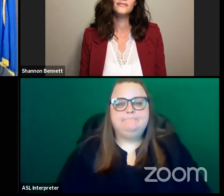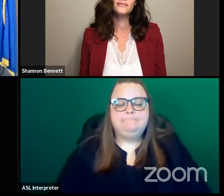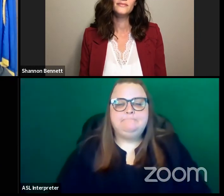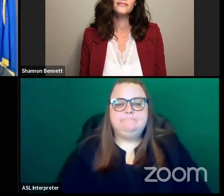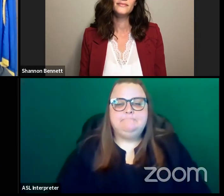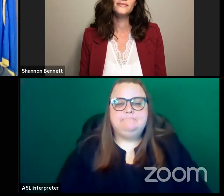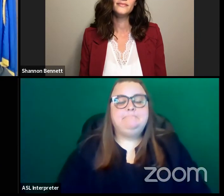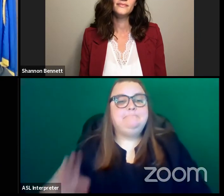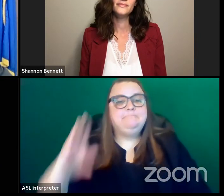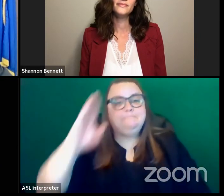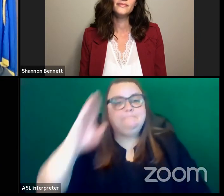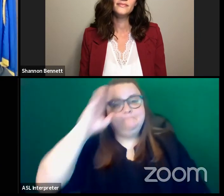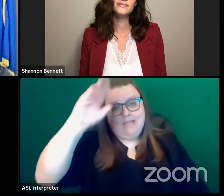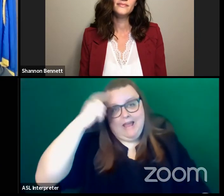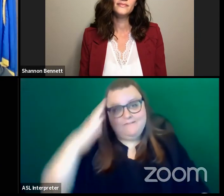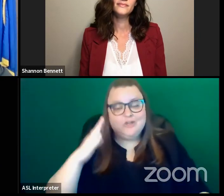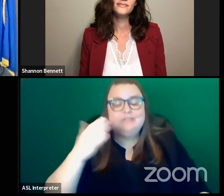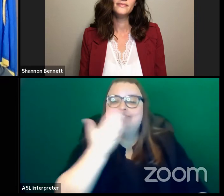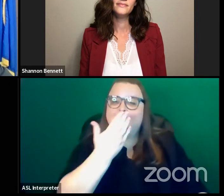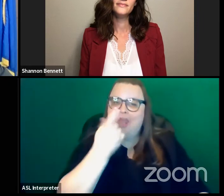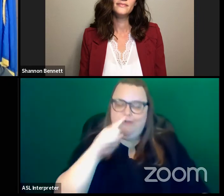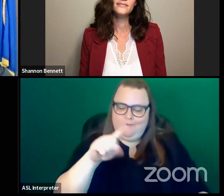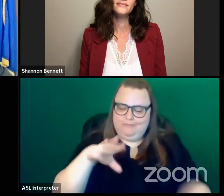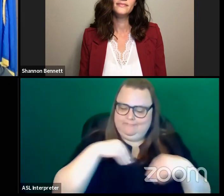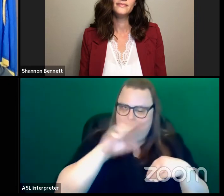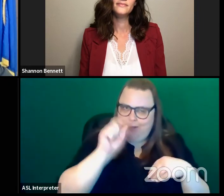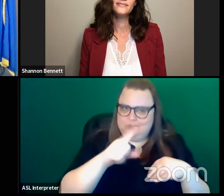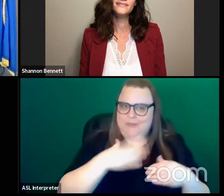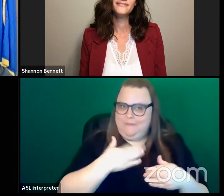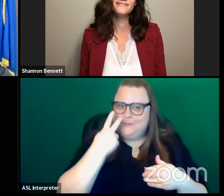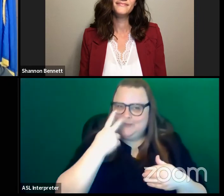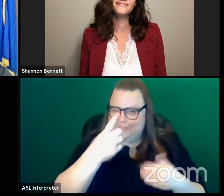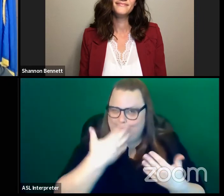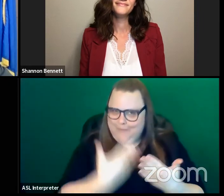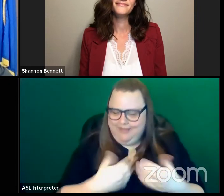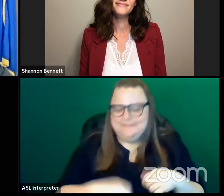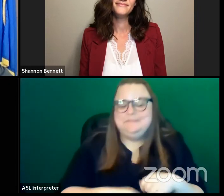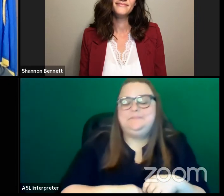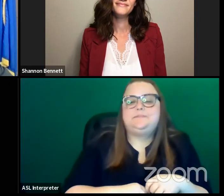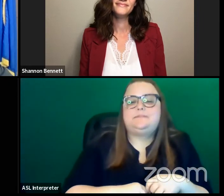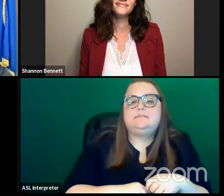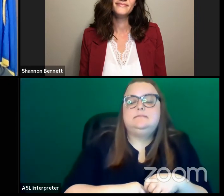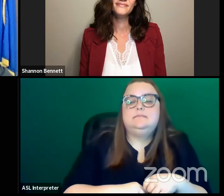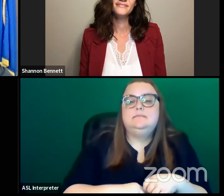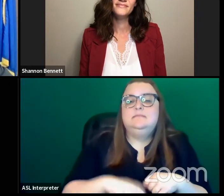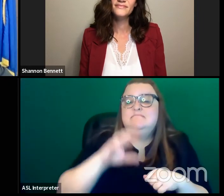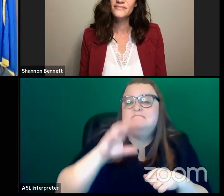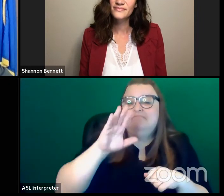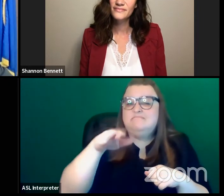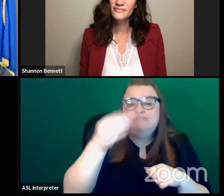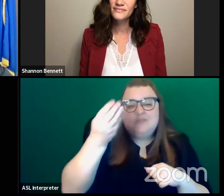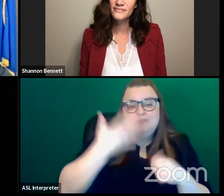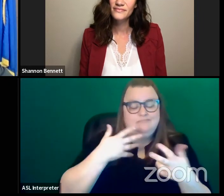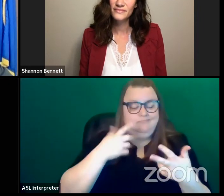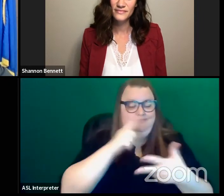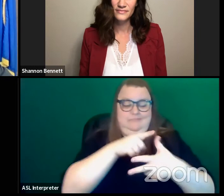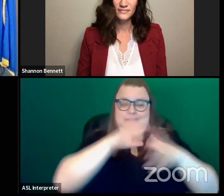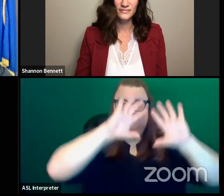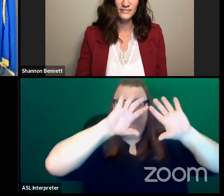Hi, Governor. Thank you for taking my question. I'm glad to see you are well. Can you tell me how large the Tier 1